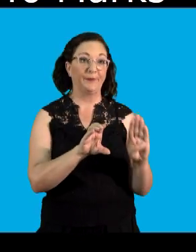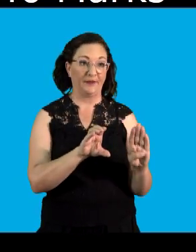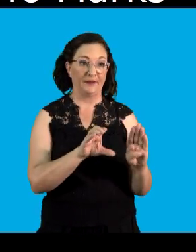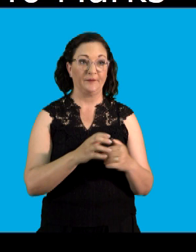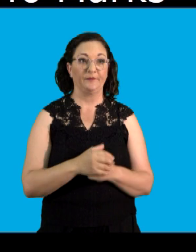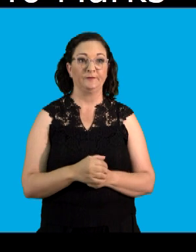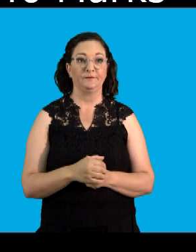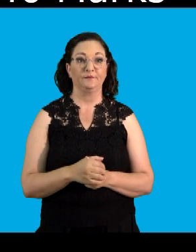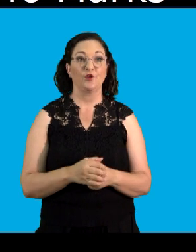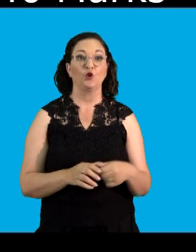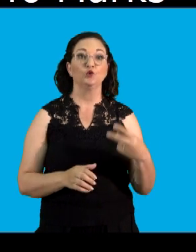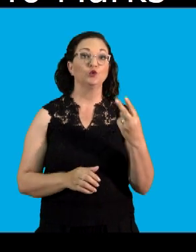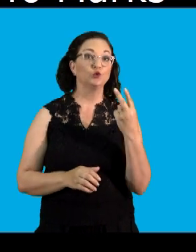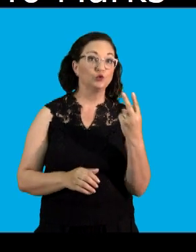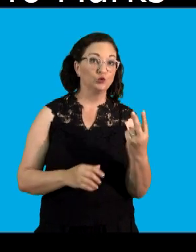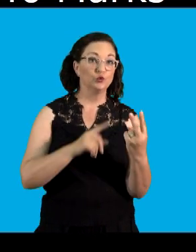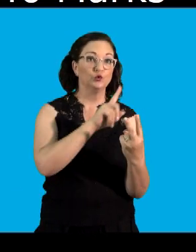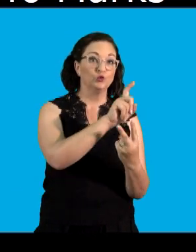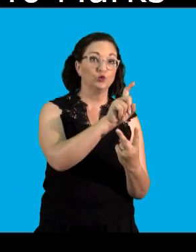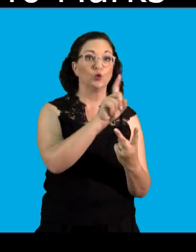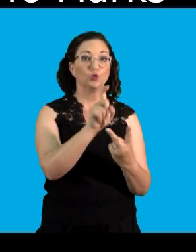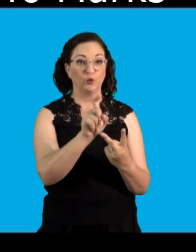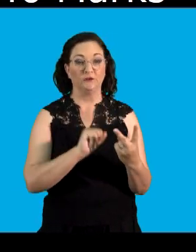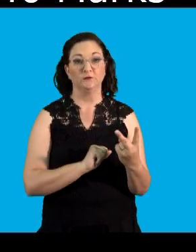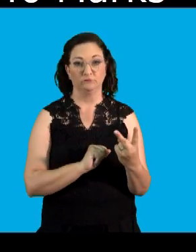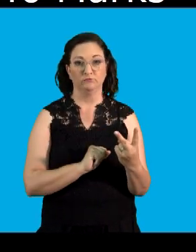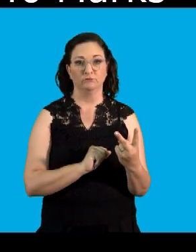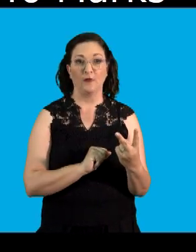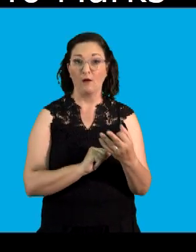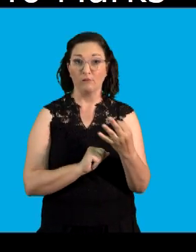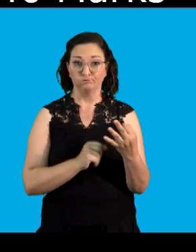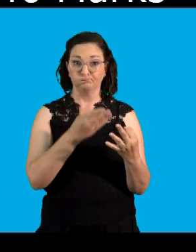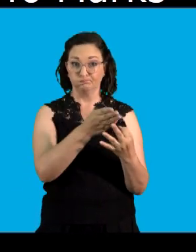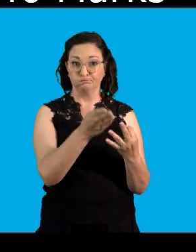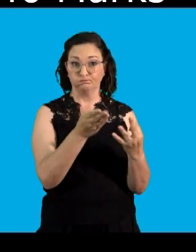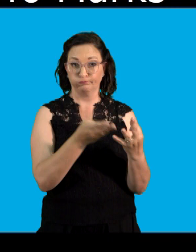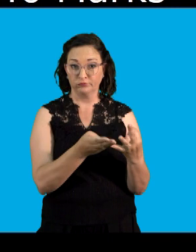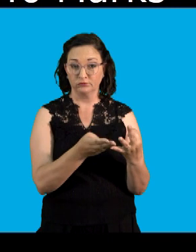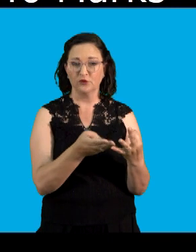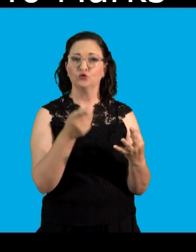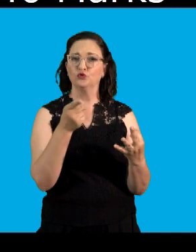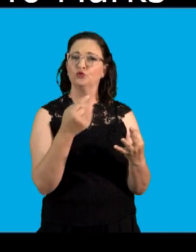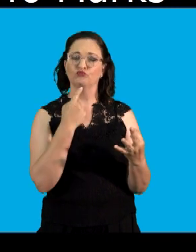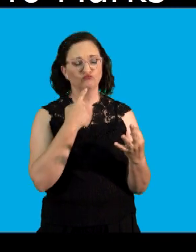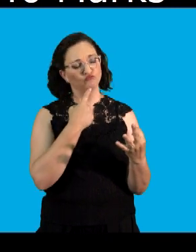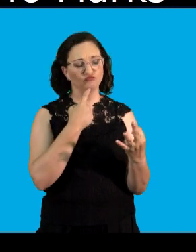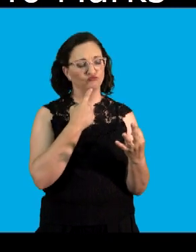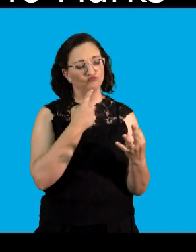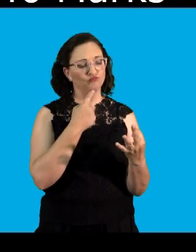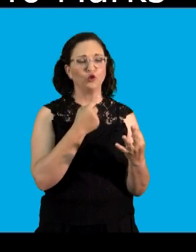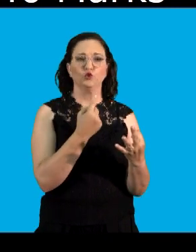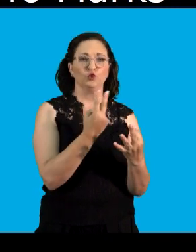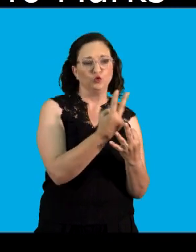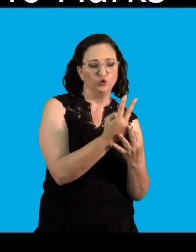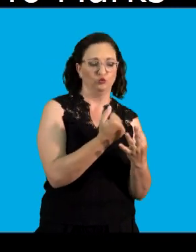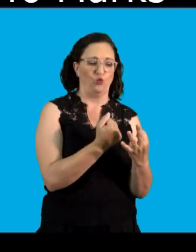any 2 questions. What does this mean? It means you'll be given 3 questions, and from the 3 questions, you have to answer